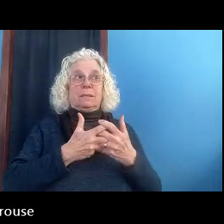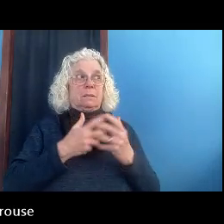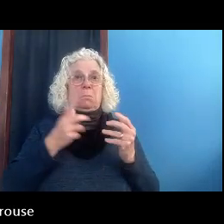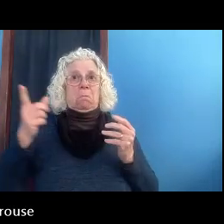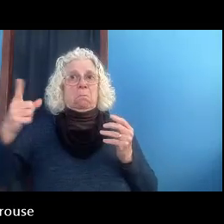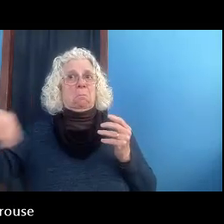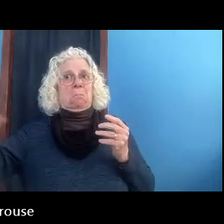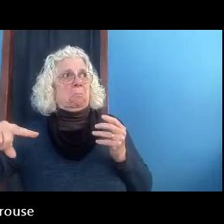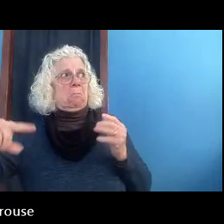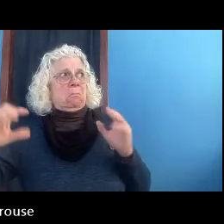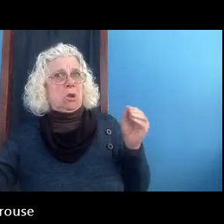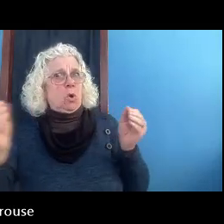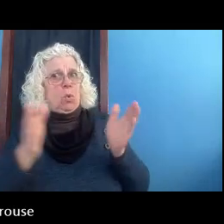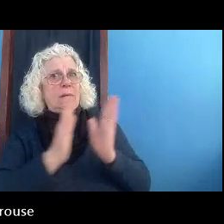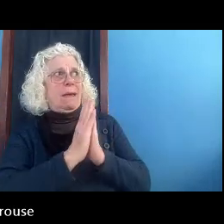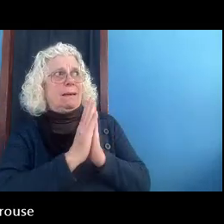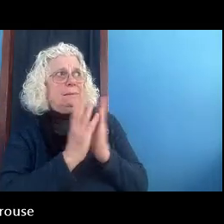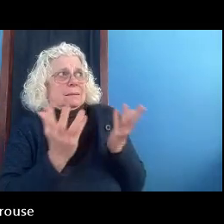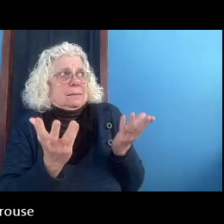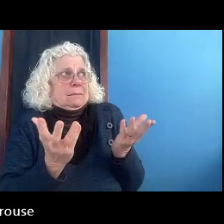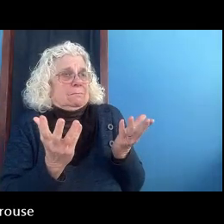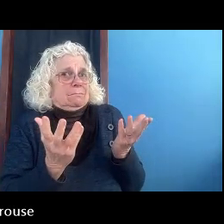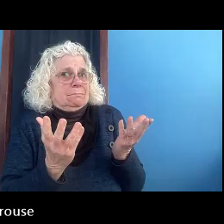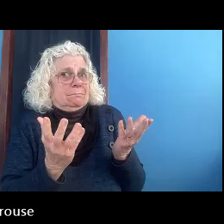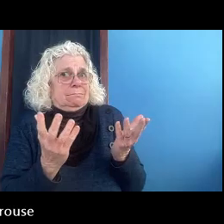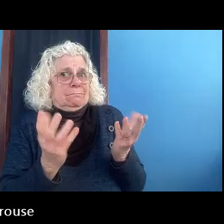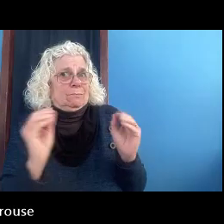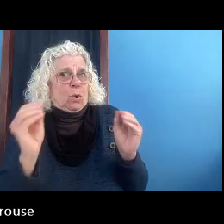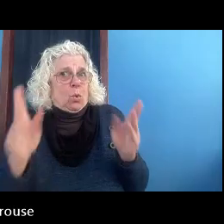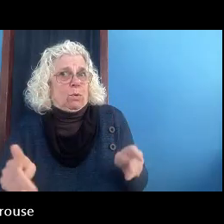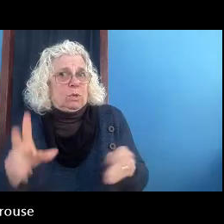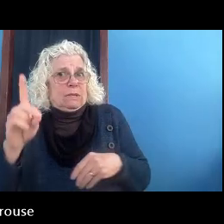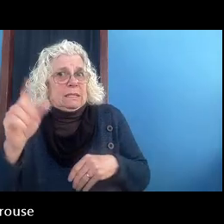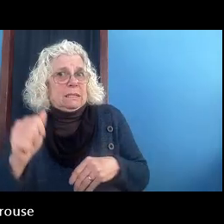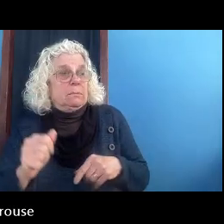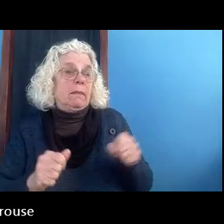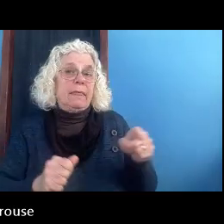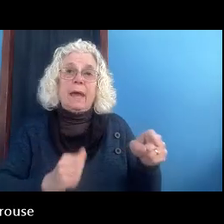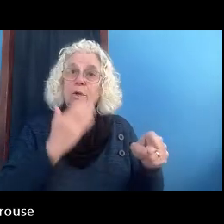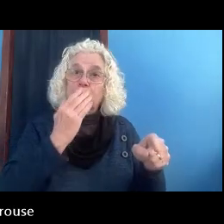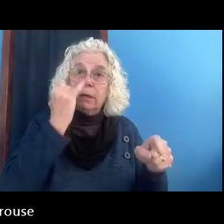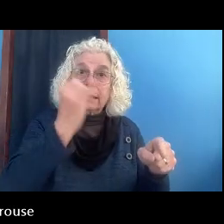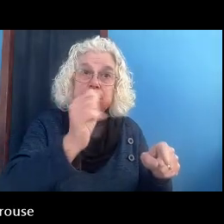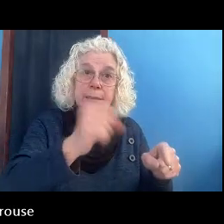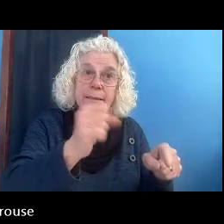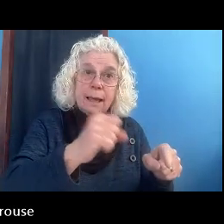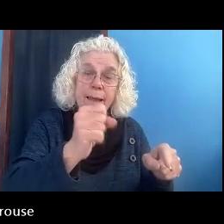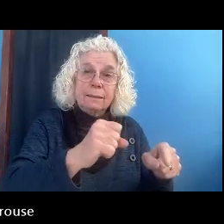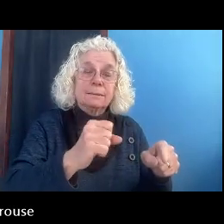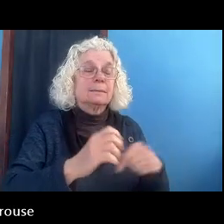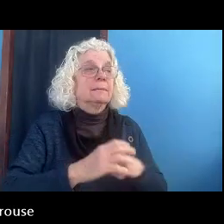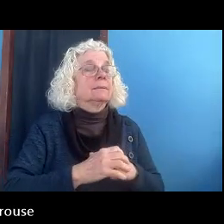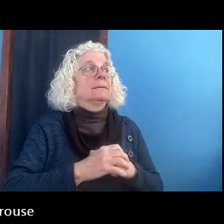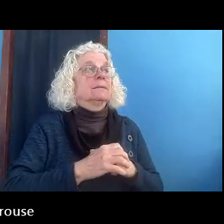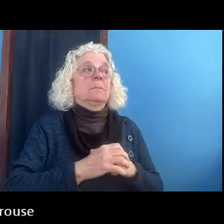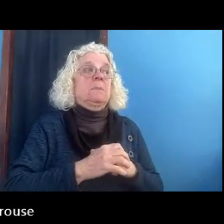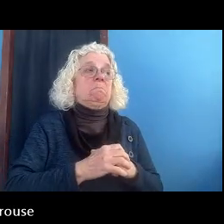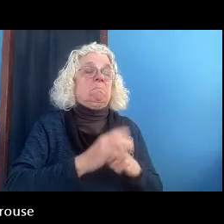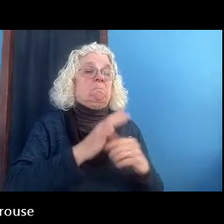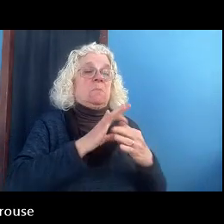that from the applicant or employee with a disability. And while these things are very beneficial, obviously, to attract people,